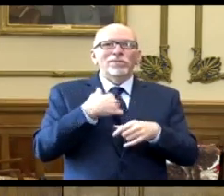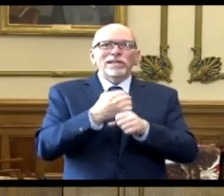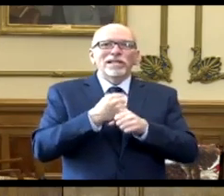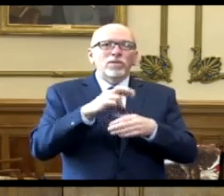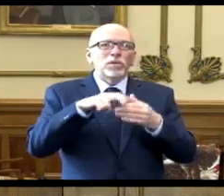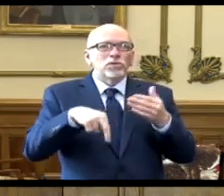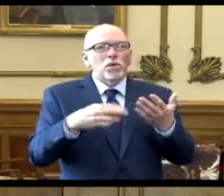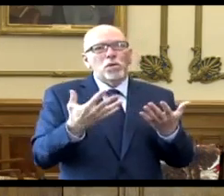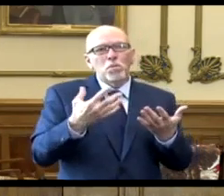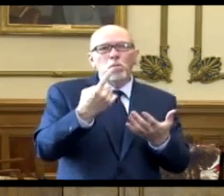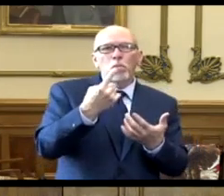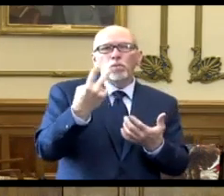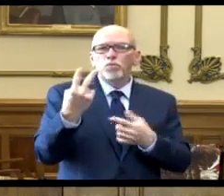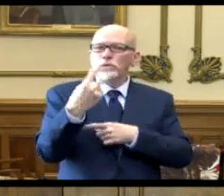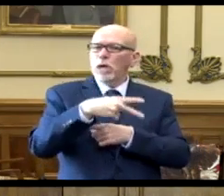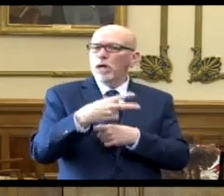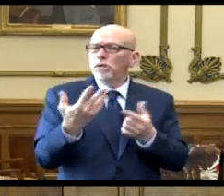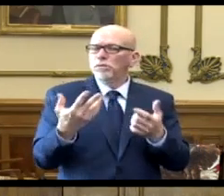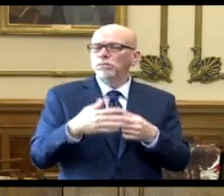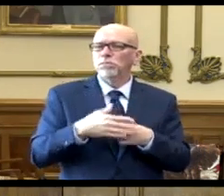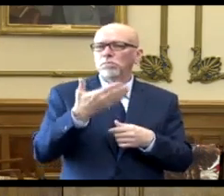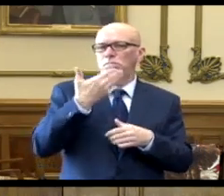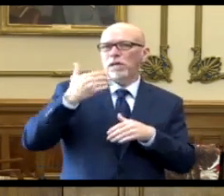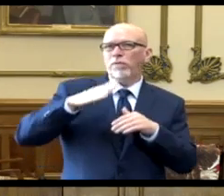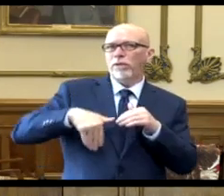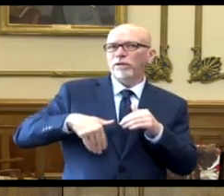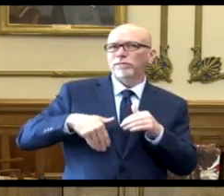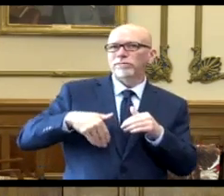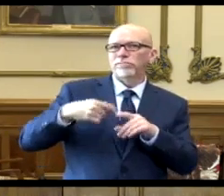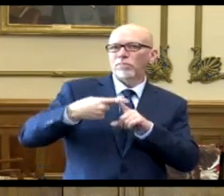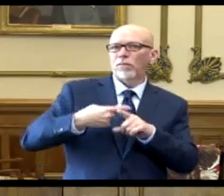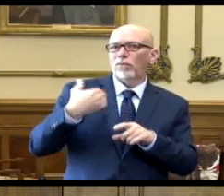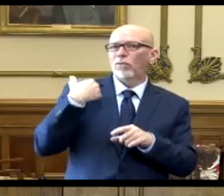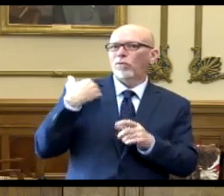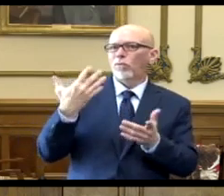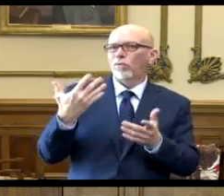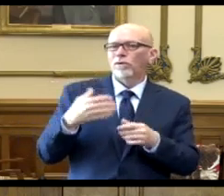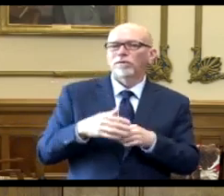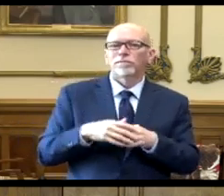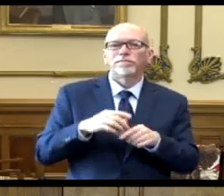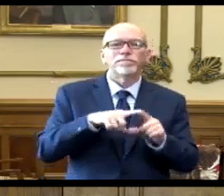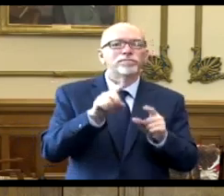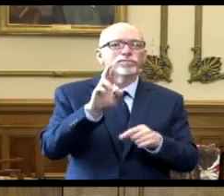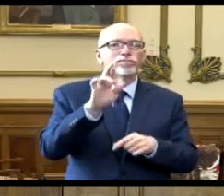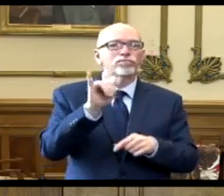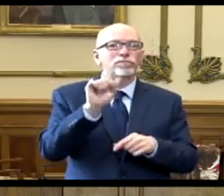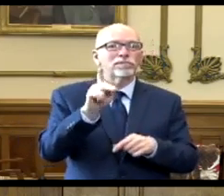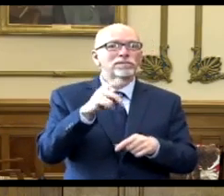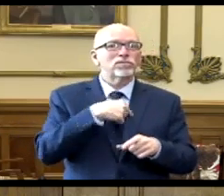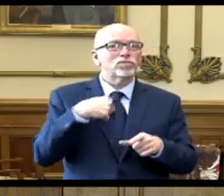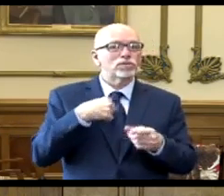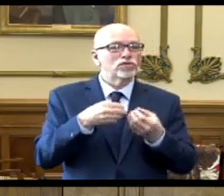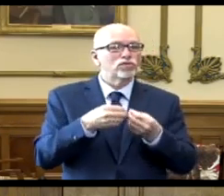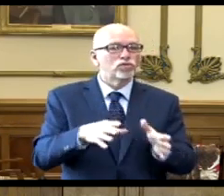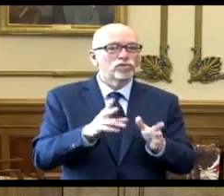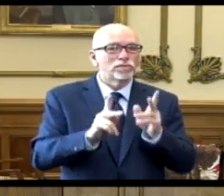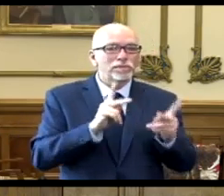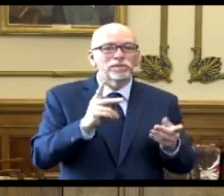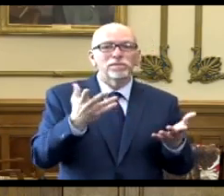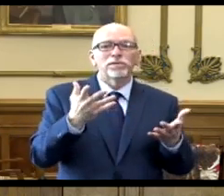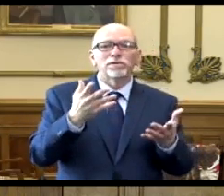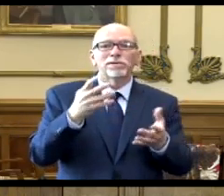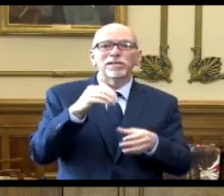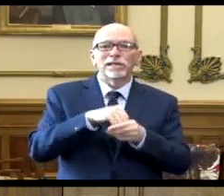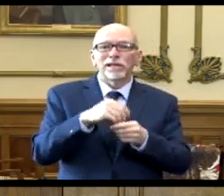1 to 2 days, which is certainly better than where we were a month ago. But the risk of losing people to follow up even in the course